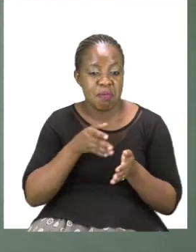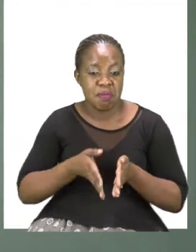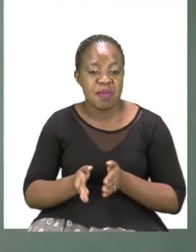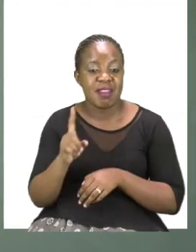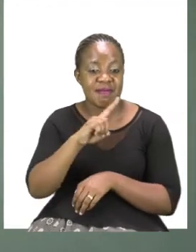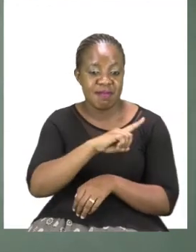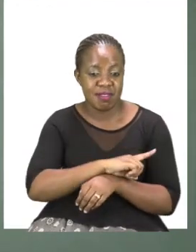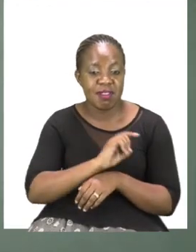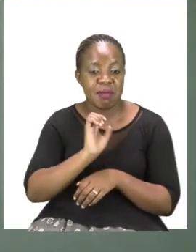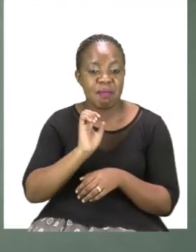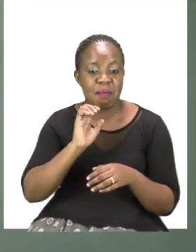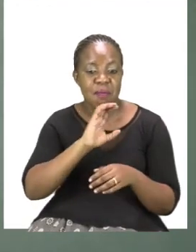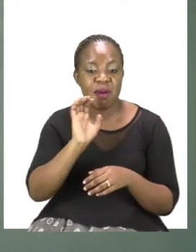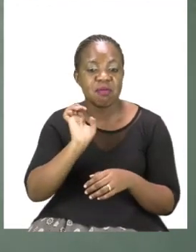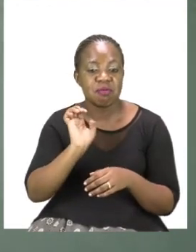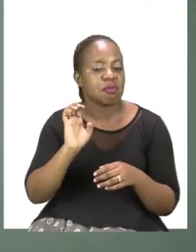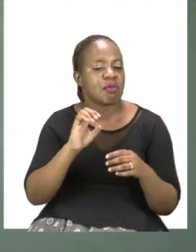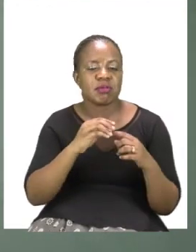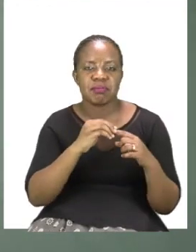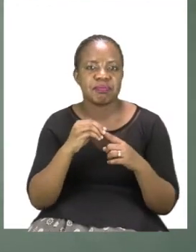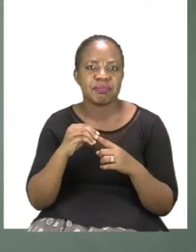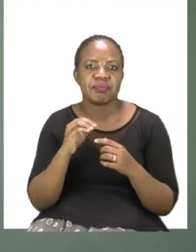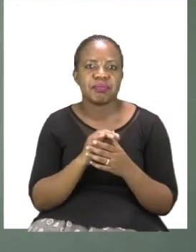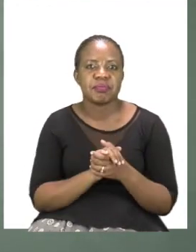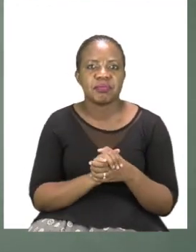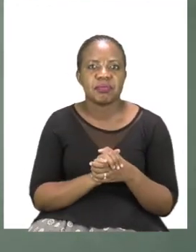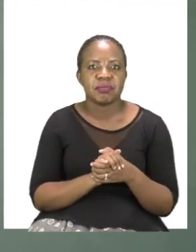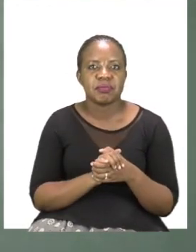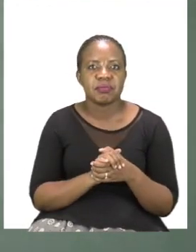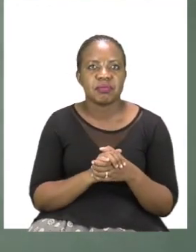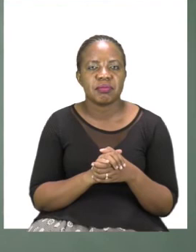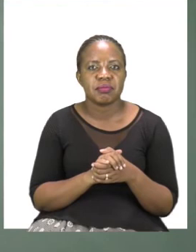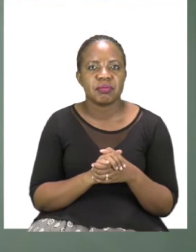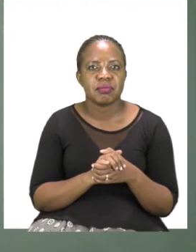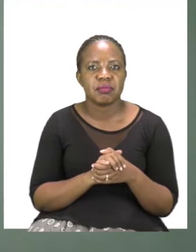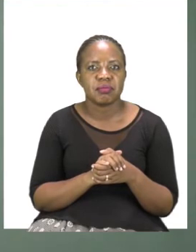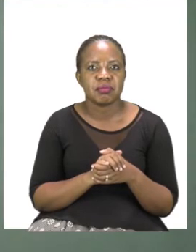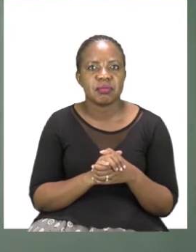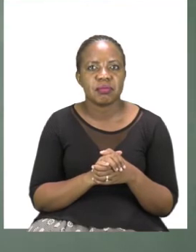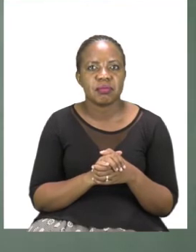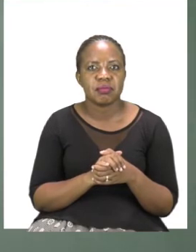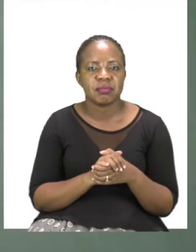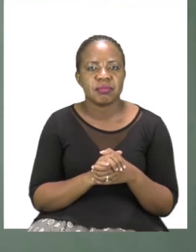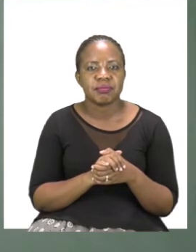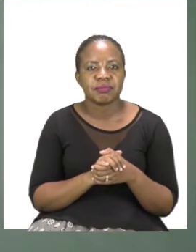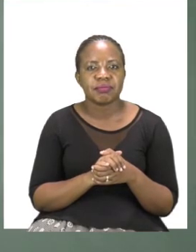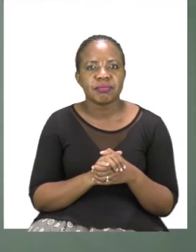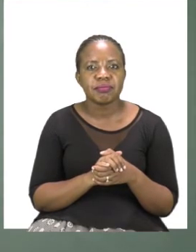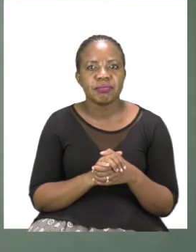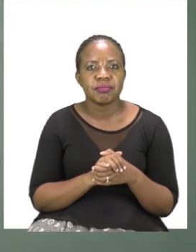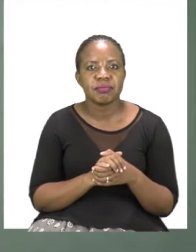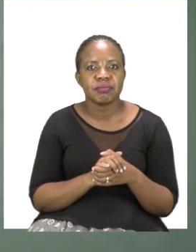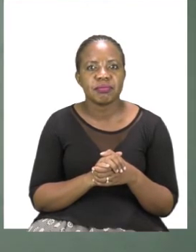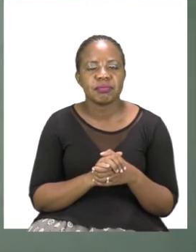go to the next question. And it says, write the date of the second Friday of March.